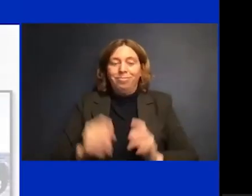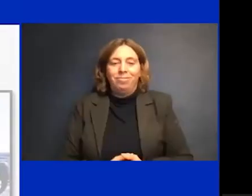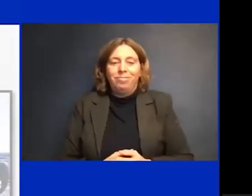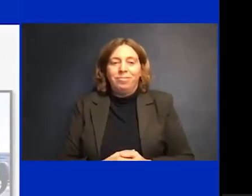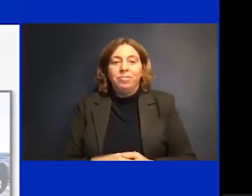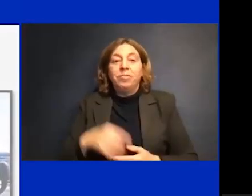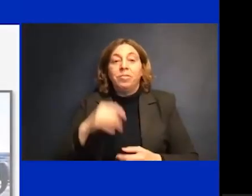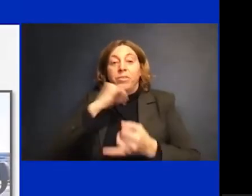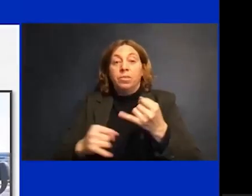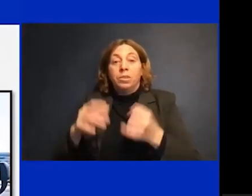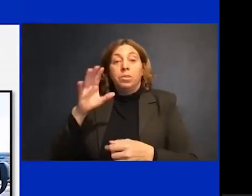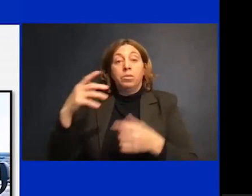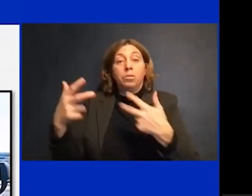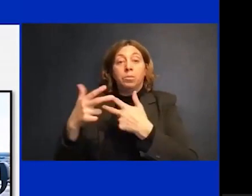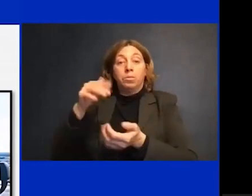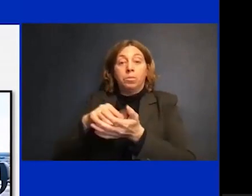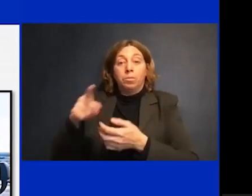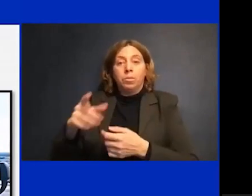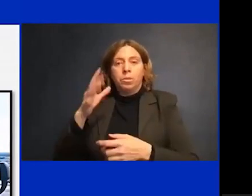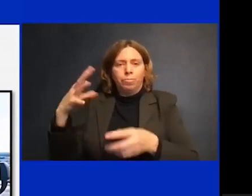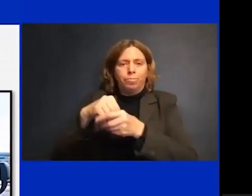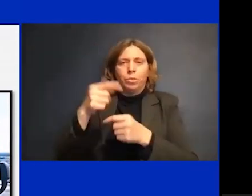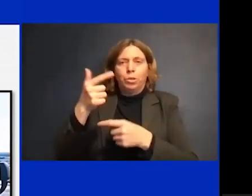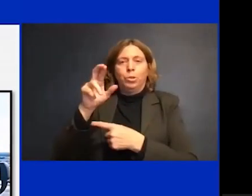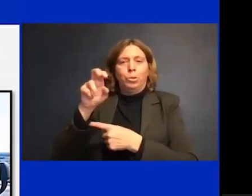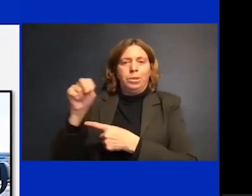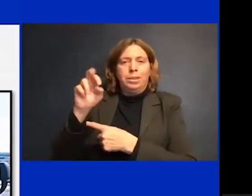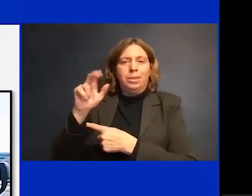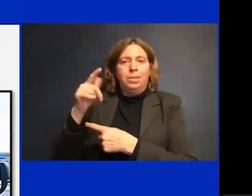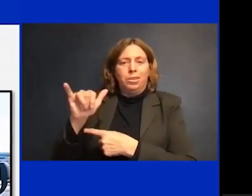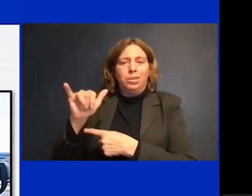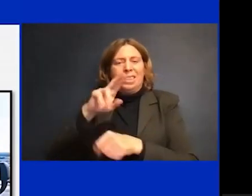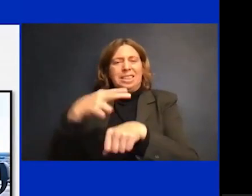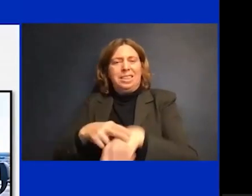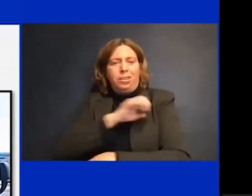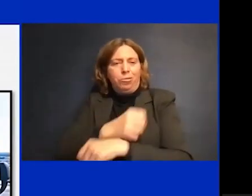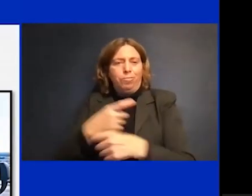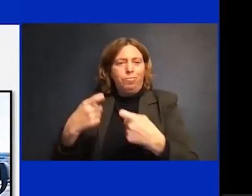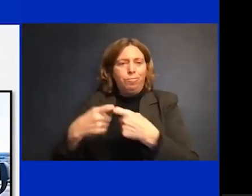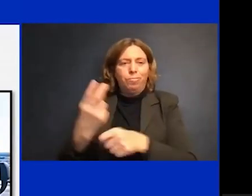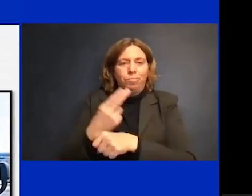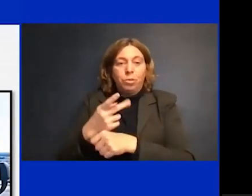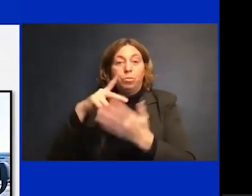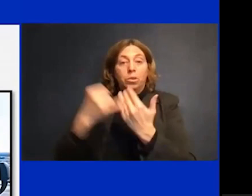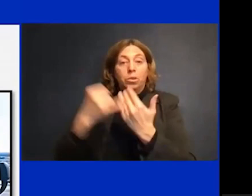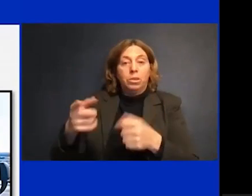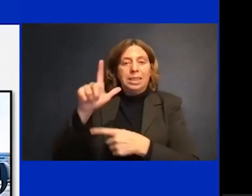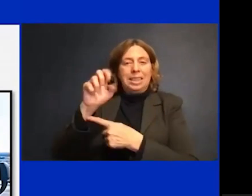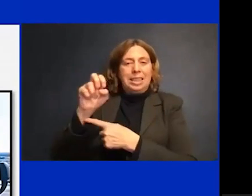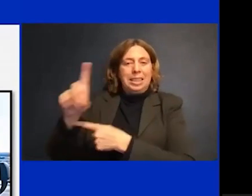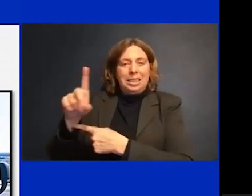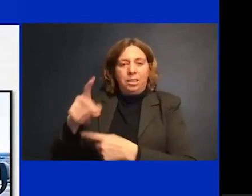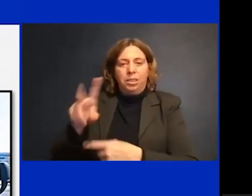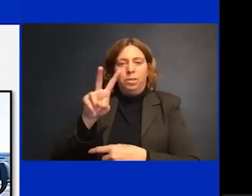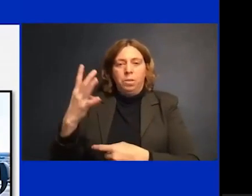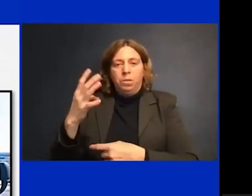Lastly, the new terminal will embrace a green energy transition. The project is slated to achieve a LEED 4 Silver